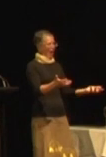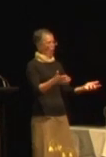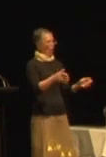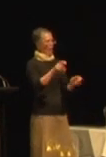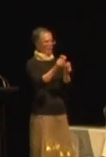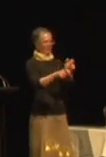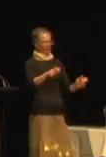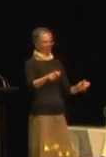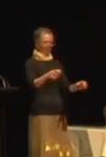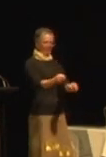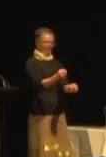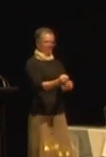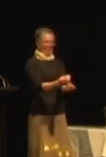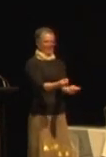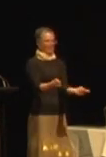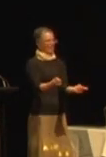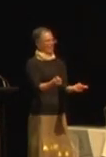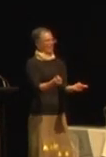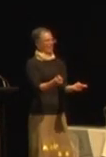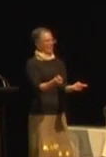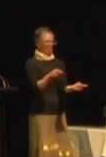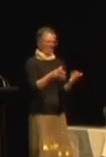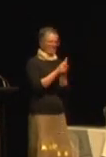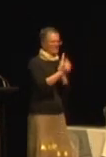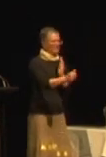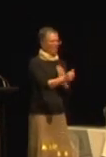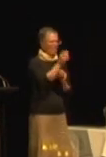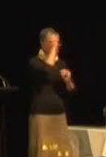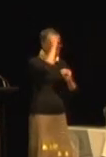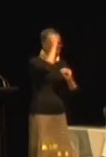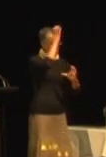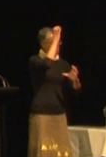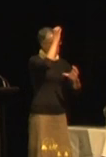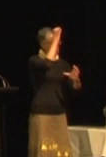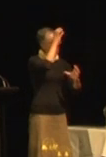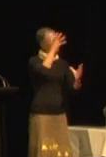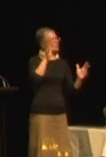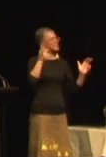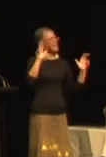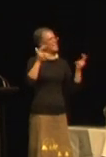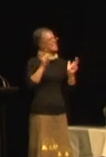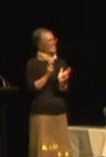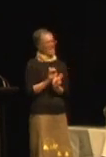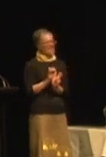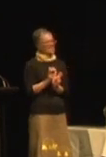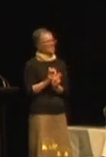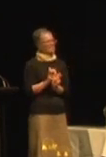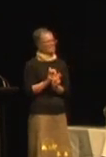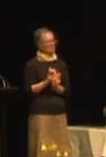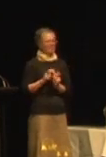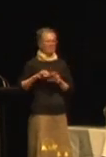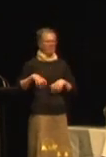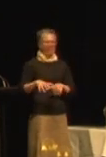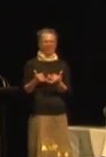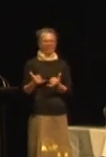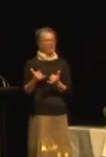with knowing things or feeling things. It's a skill, know-how, we talk a lot about on the team. So we've chosen to compose